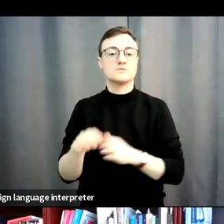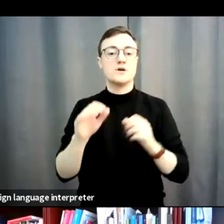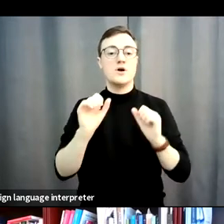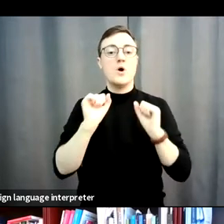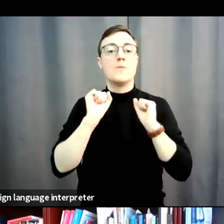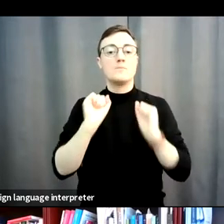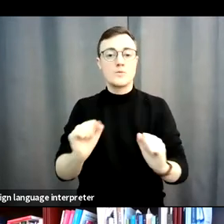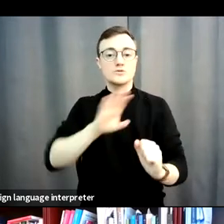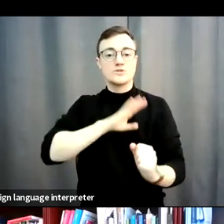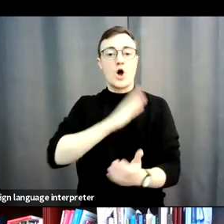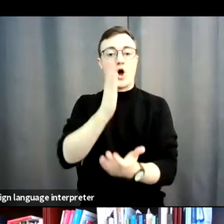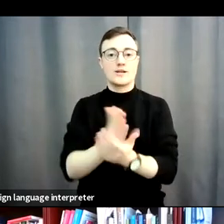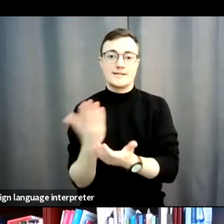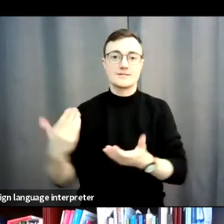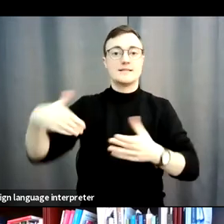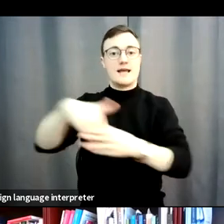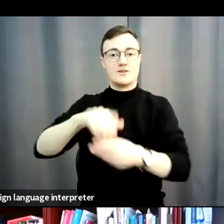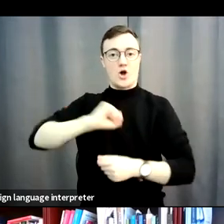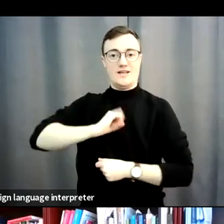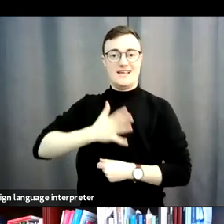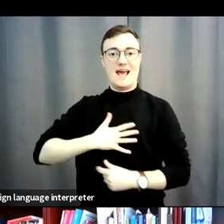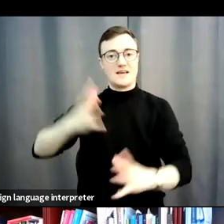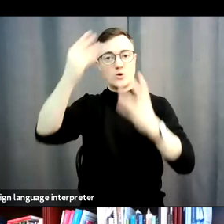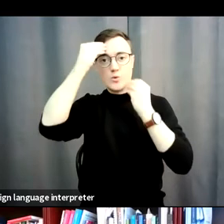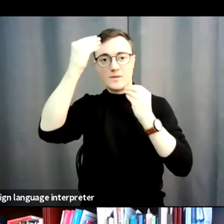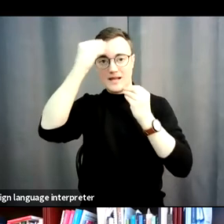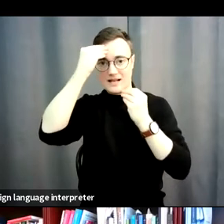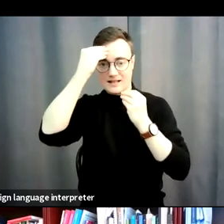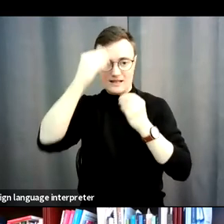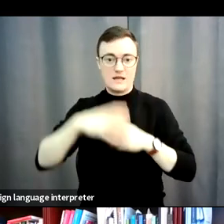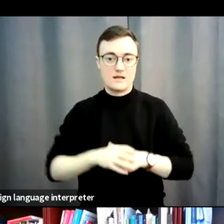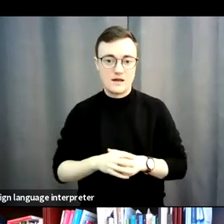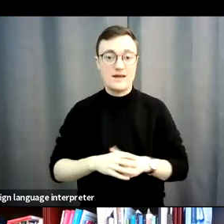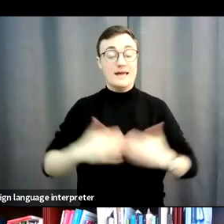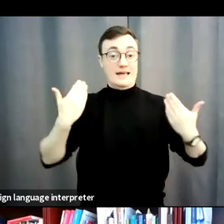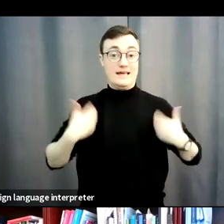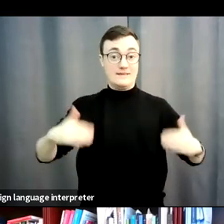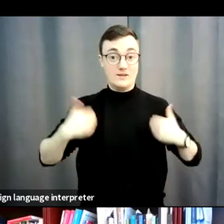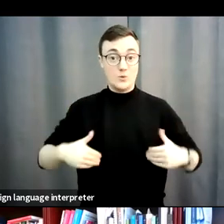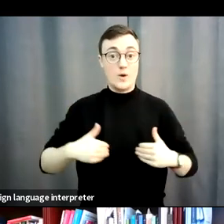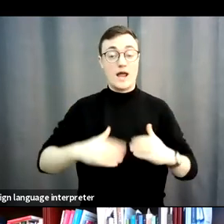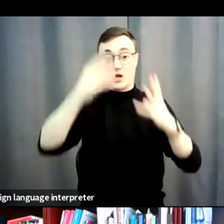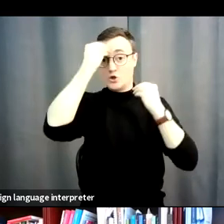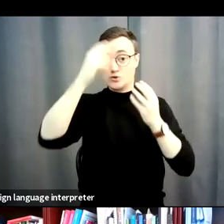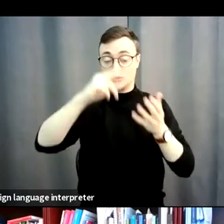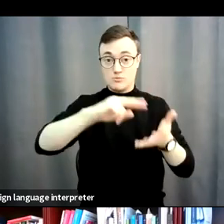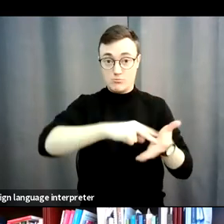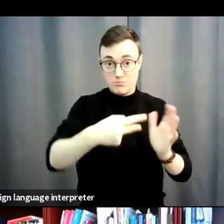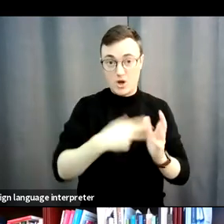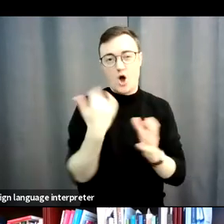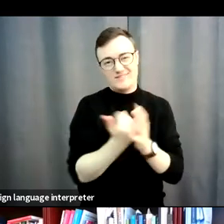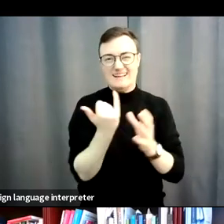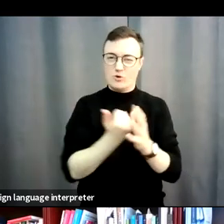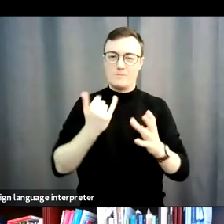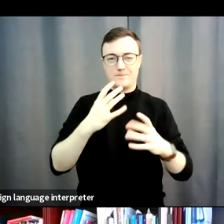with disabilities in their own learning and individualized education plans within the classroom pedagogy, through